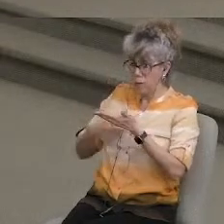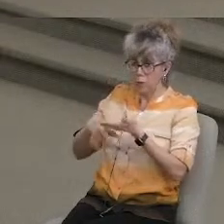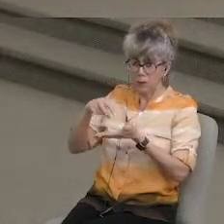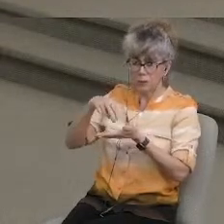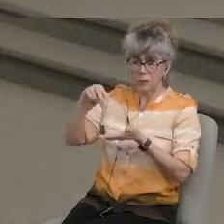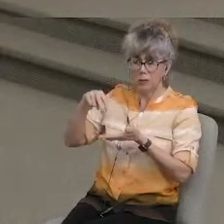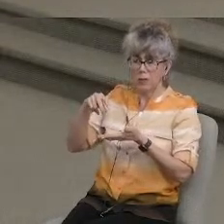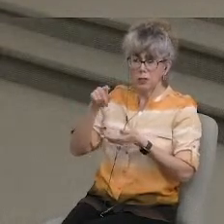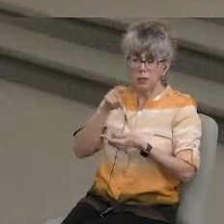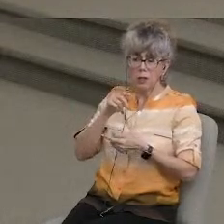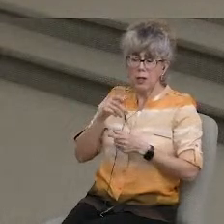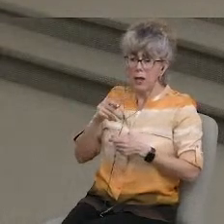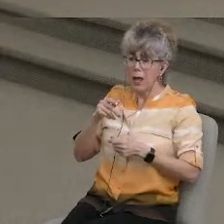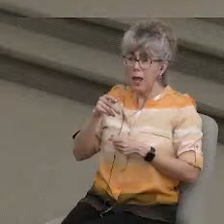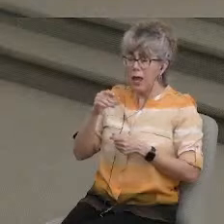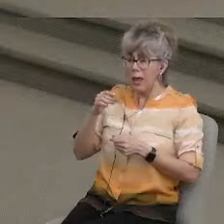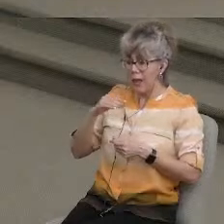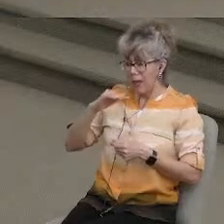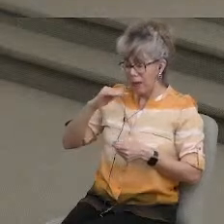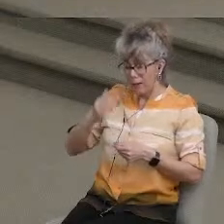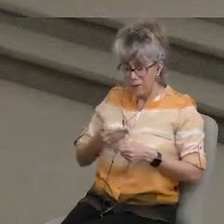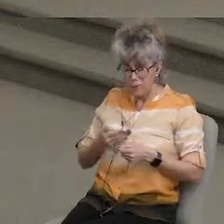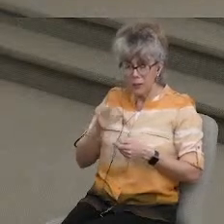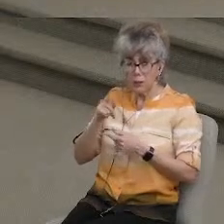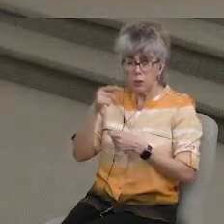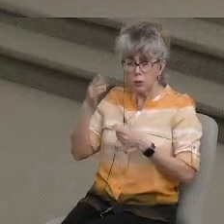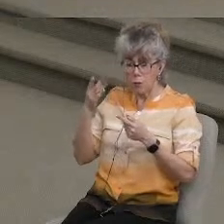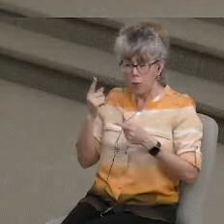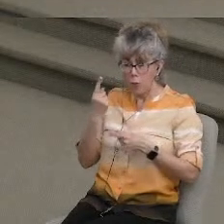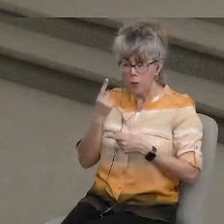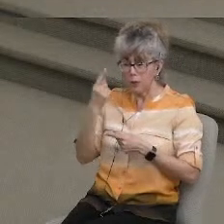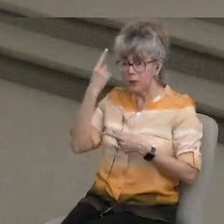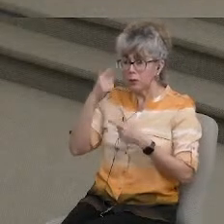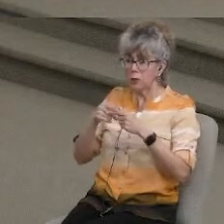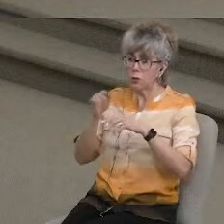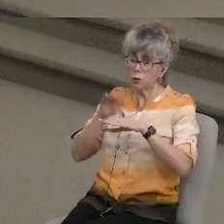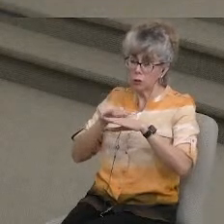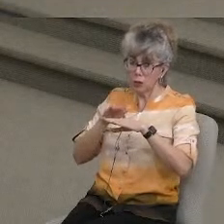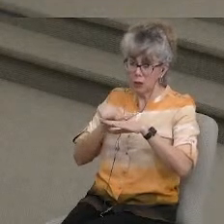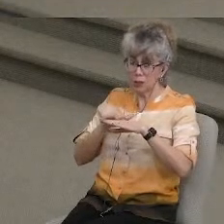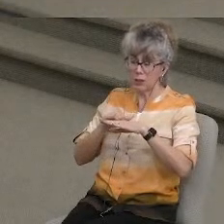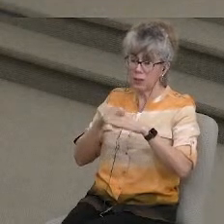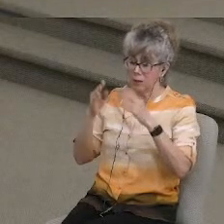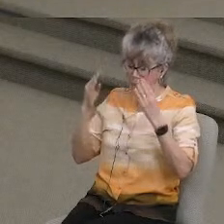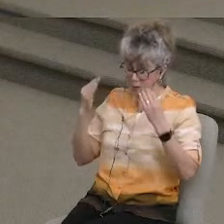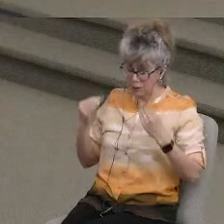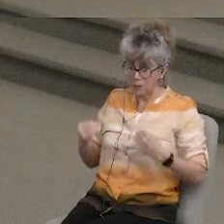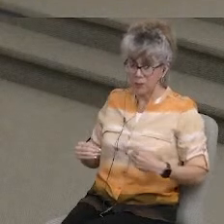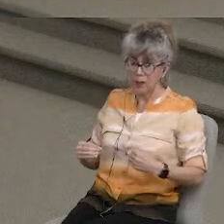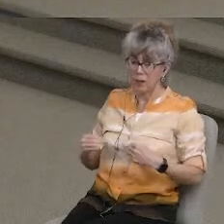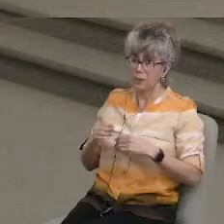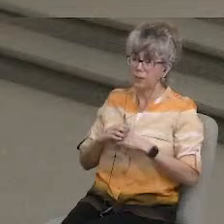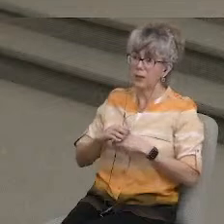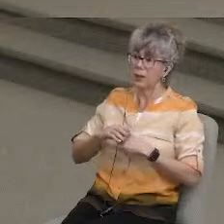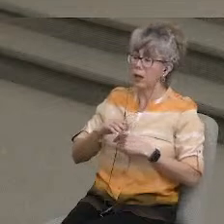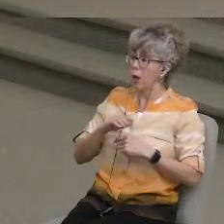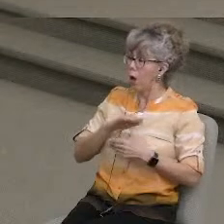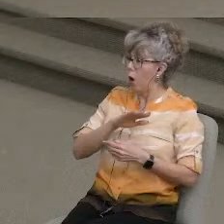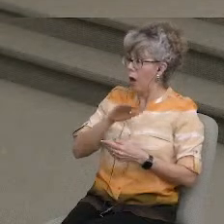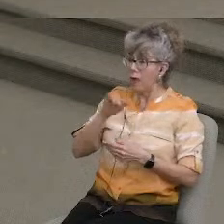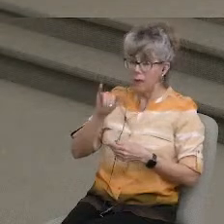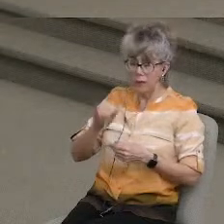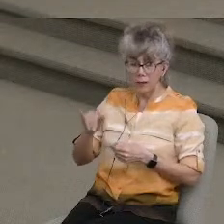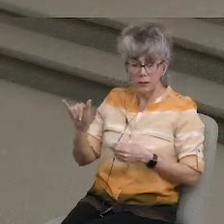Jesus invites Thomas to touch his glorified body. And that same invitation is for us